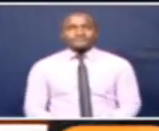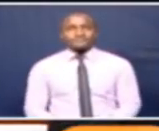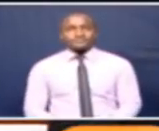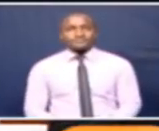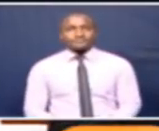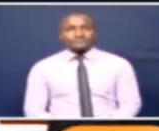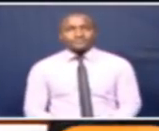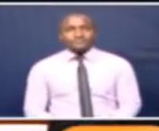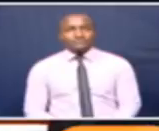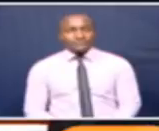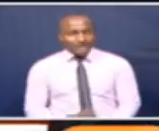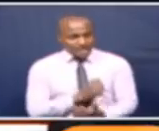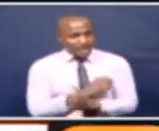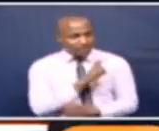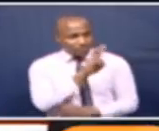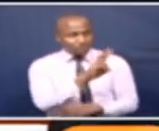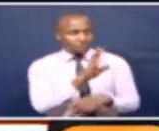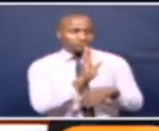I love watching shows,